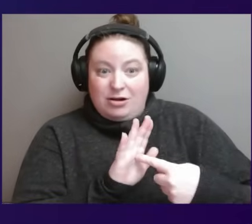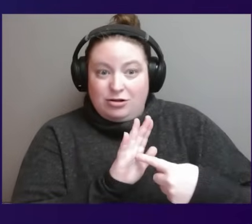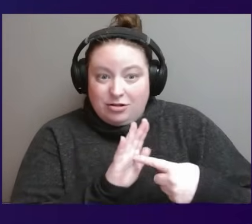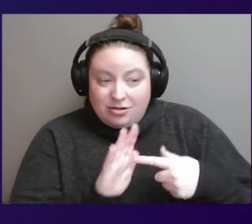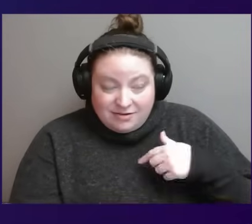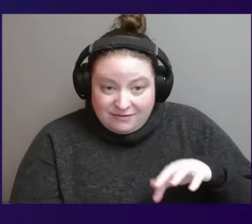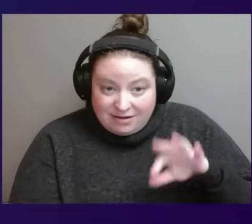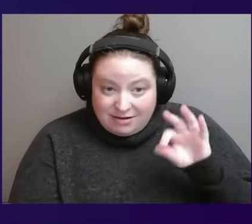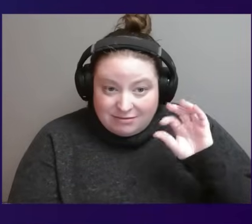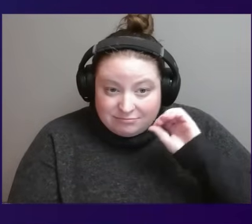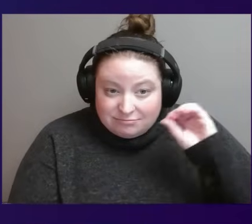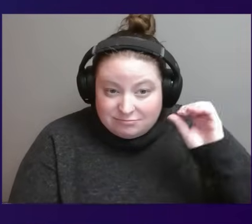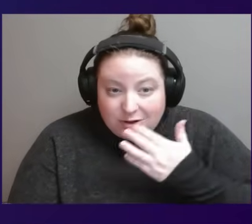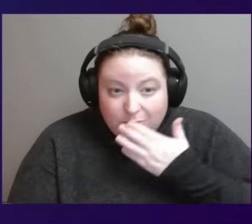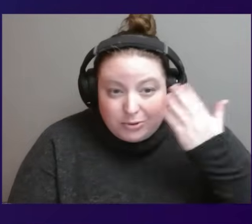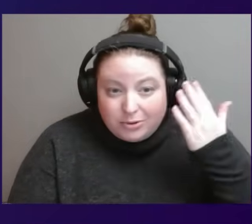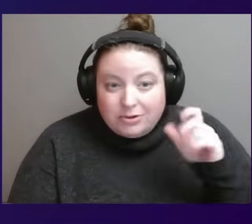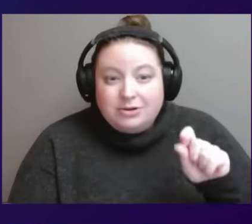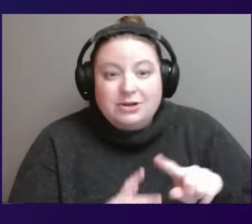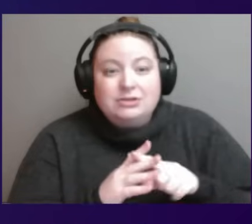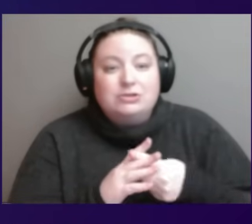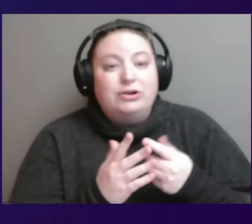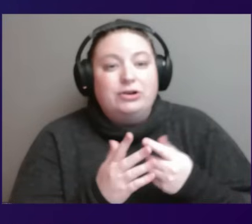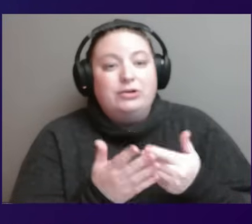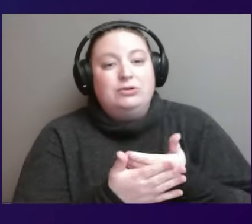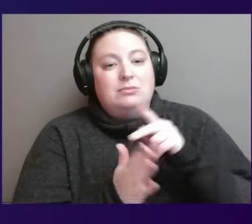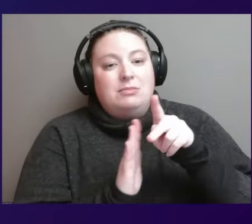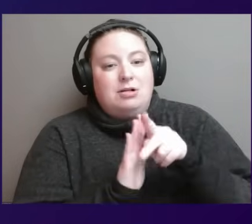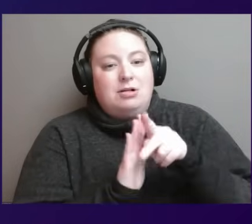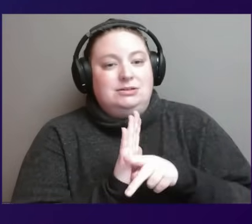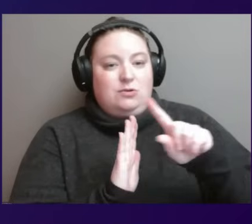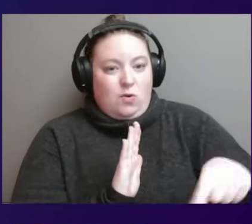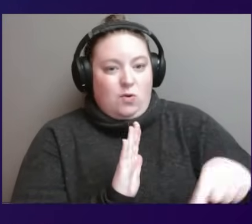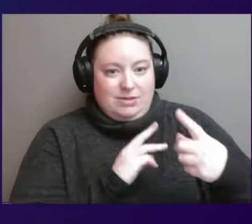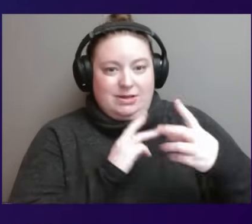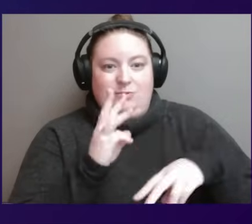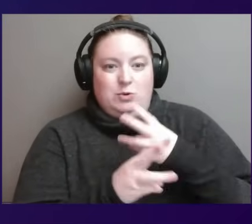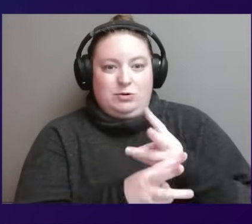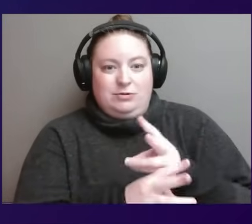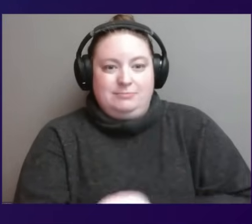move into that new policy-only world. Thanks.